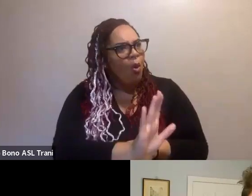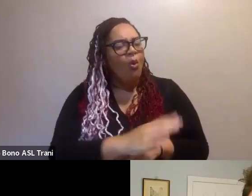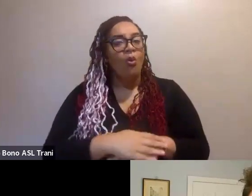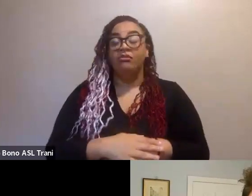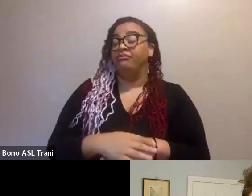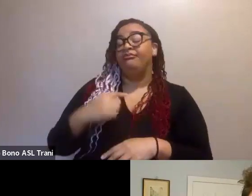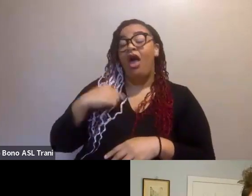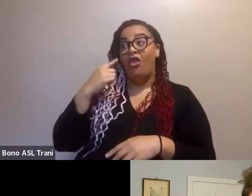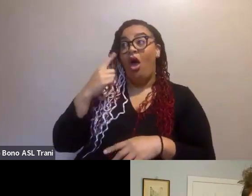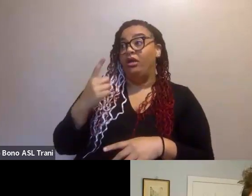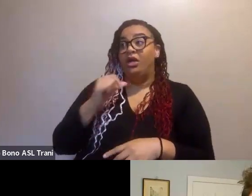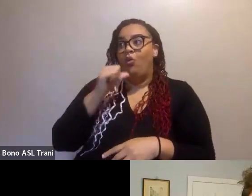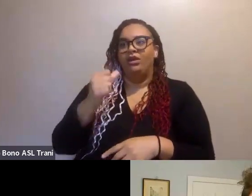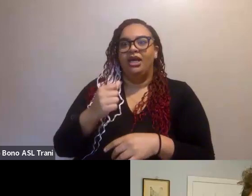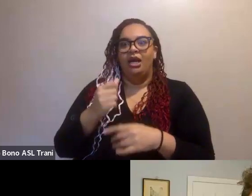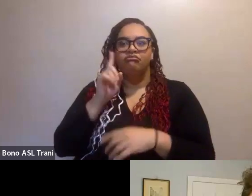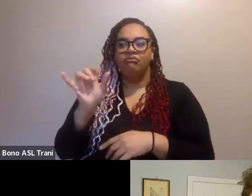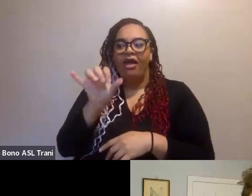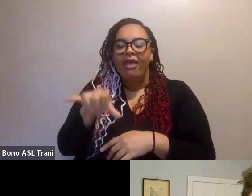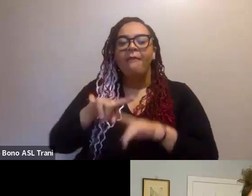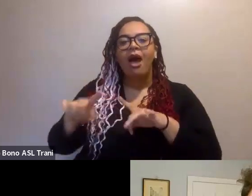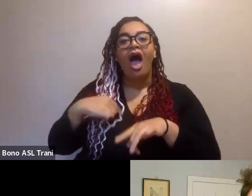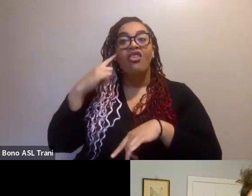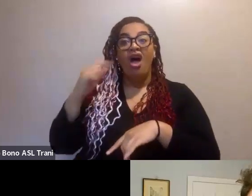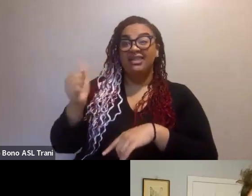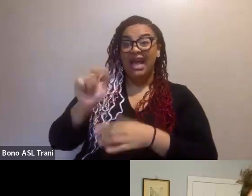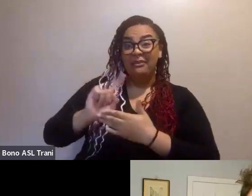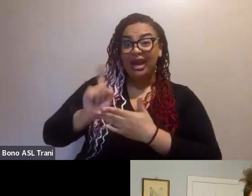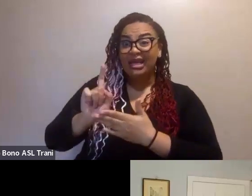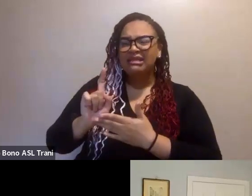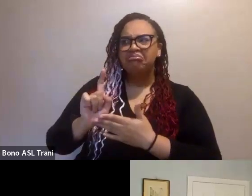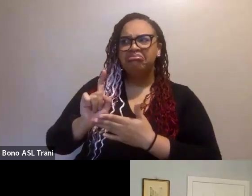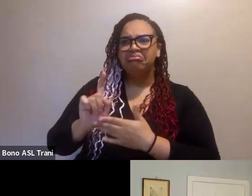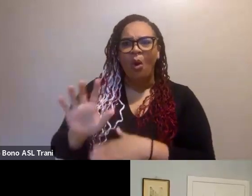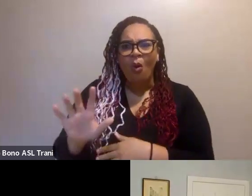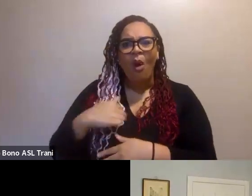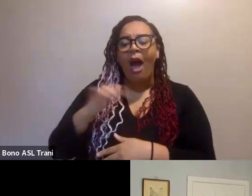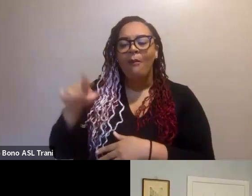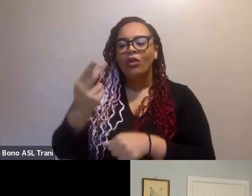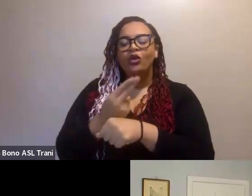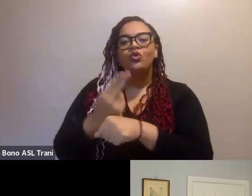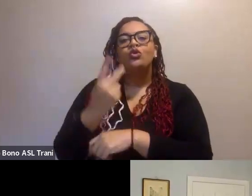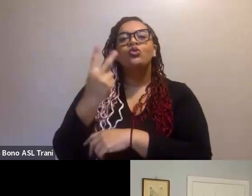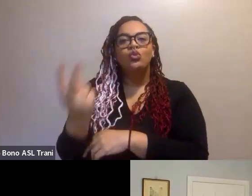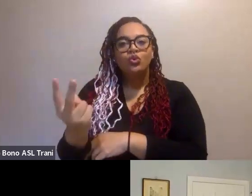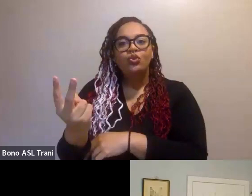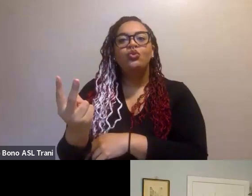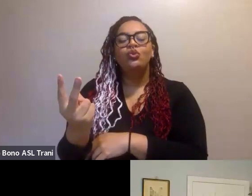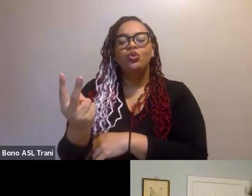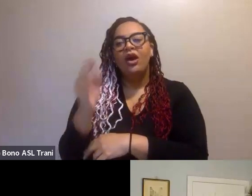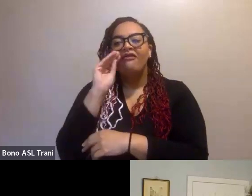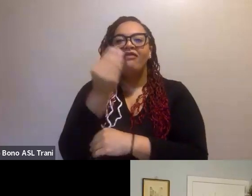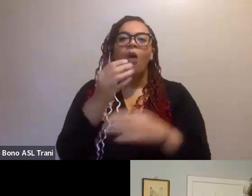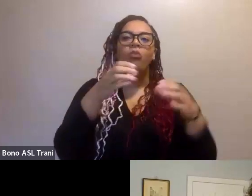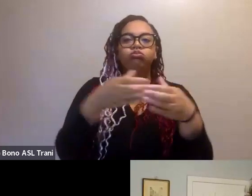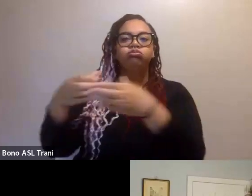part did take like maybe 10 minutes, this part right here. And I'm only using 2 bouquets from Trader Joe's, and I just have a